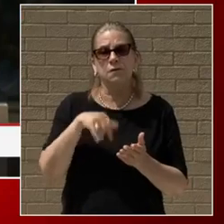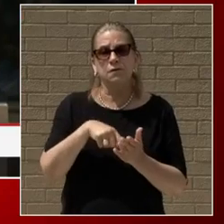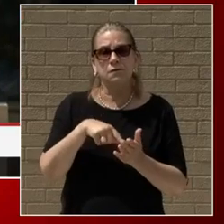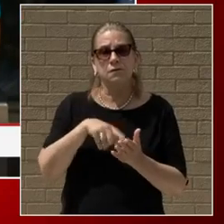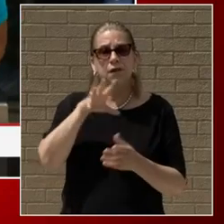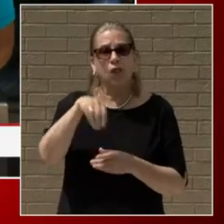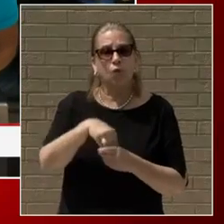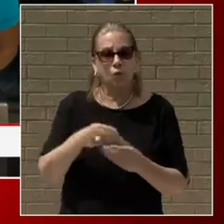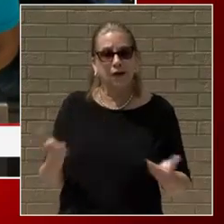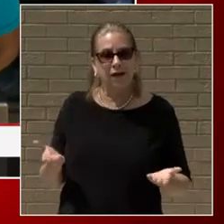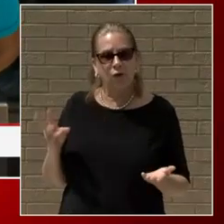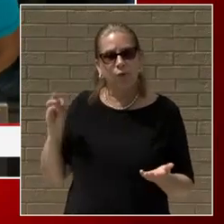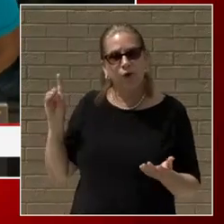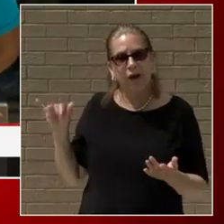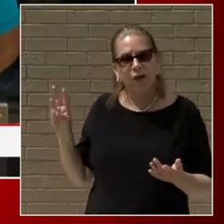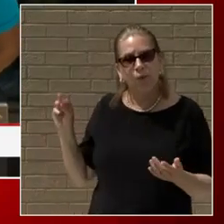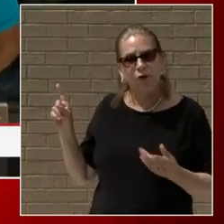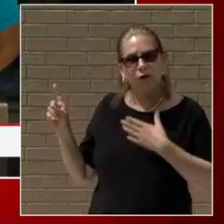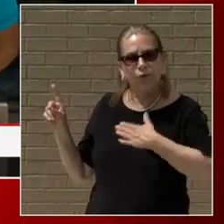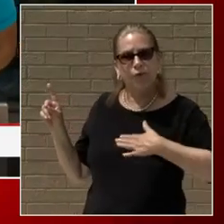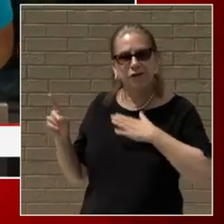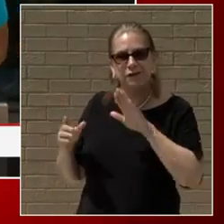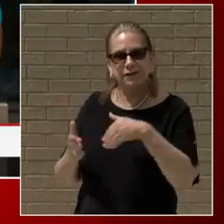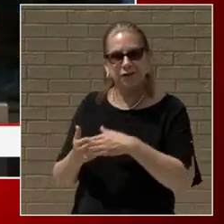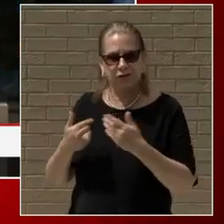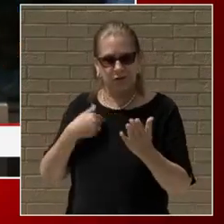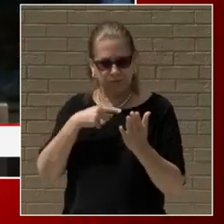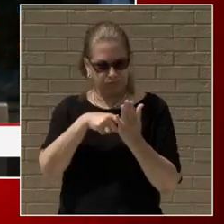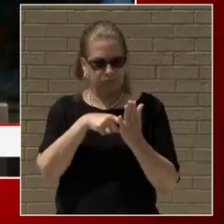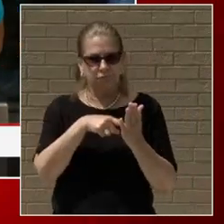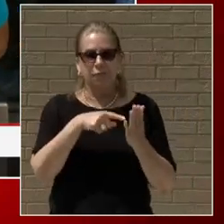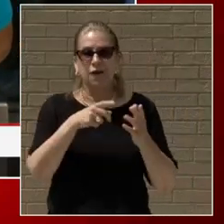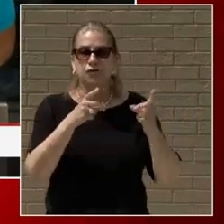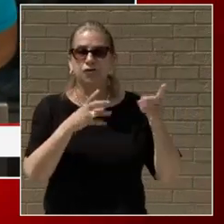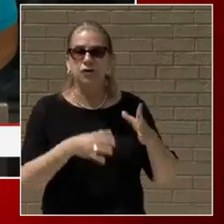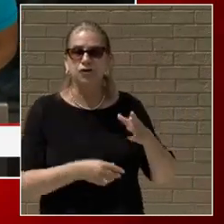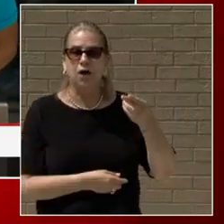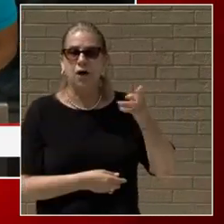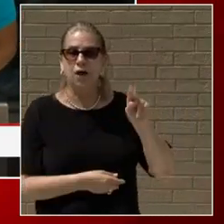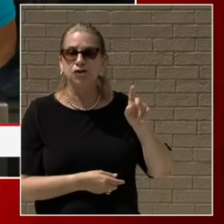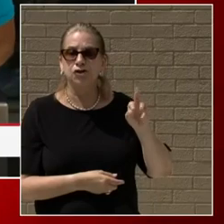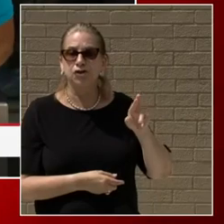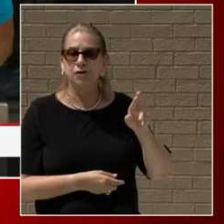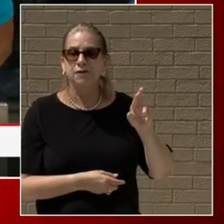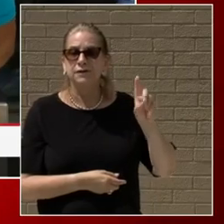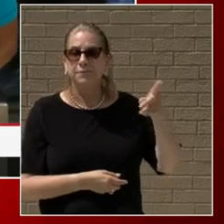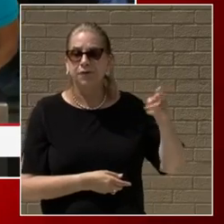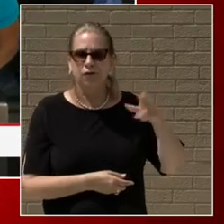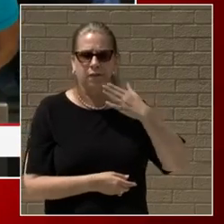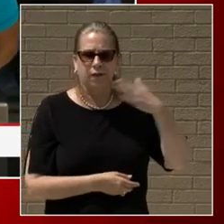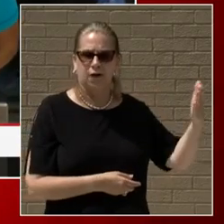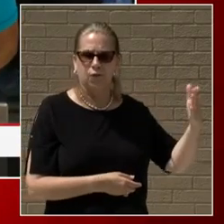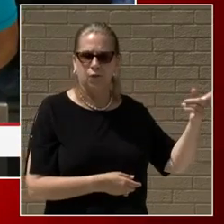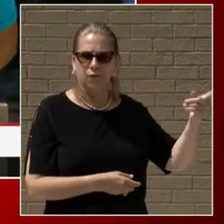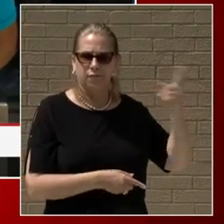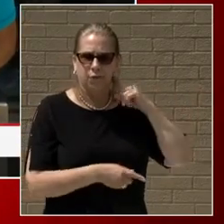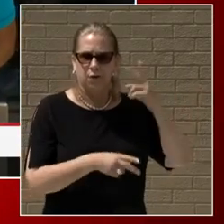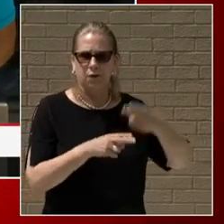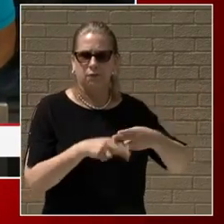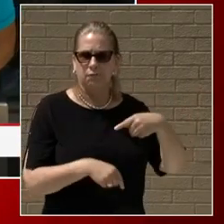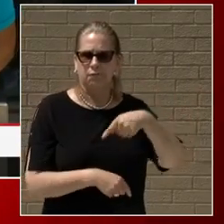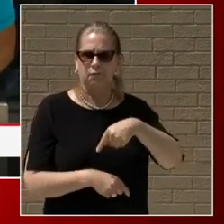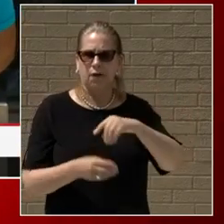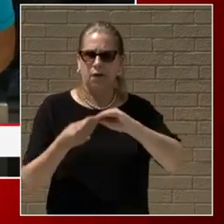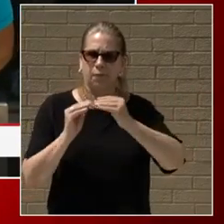Now, Director Hunter, I want to congratulate you and the team at DPR again for being named #1 by the Trust for